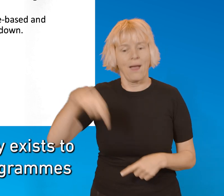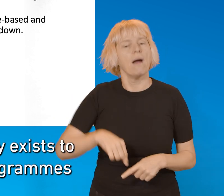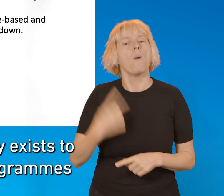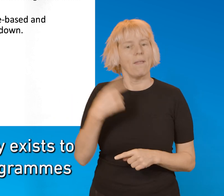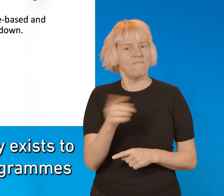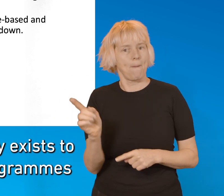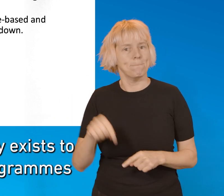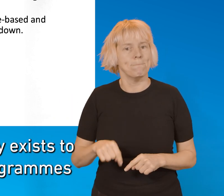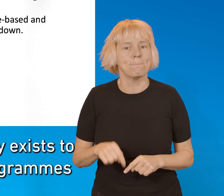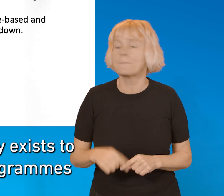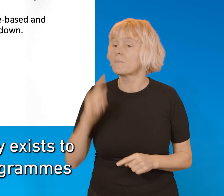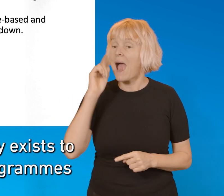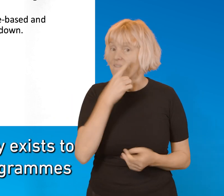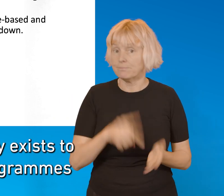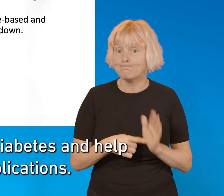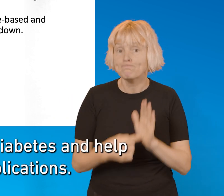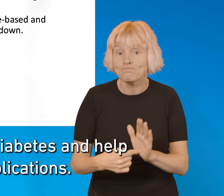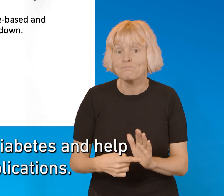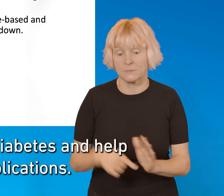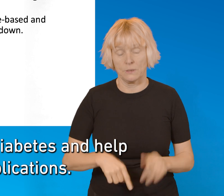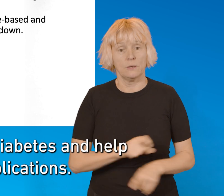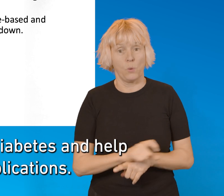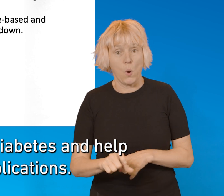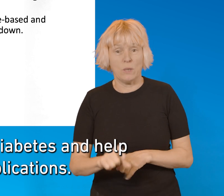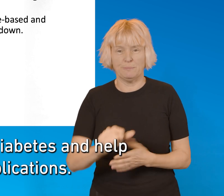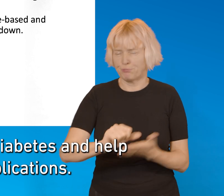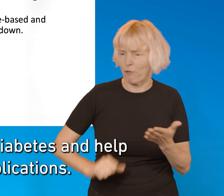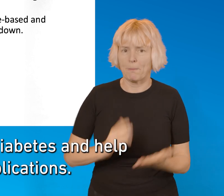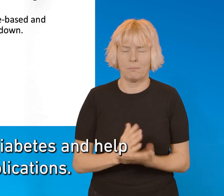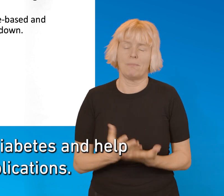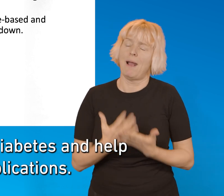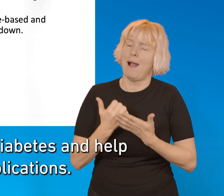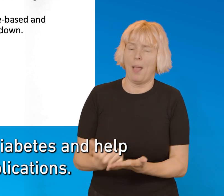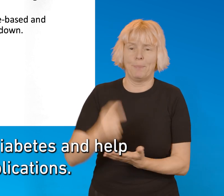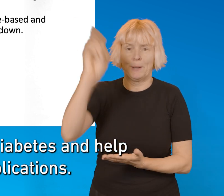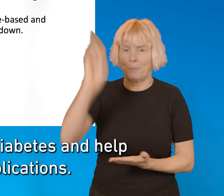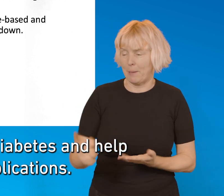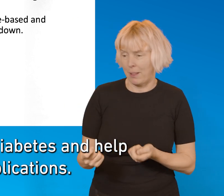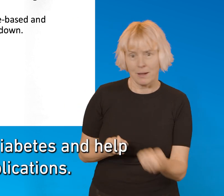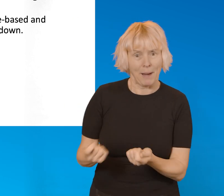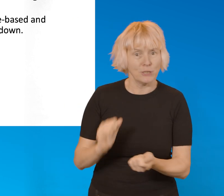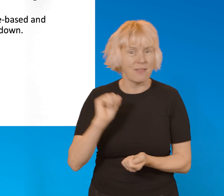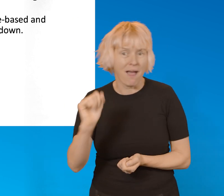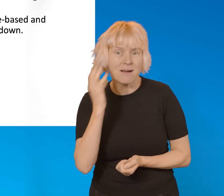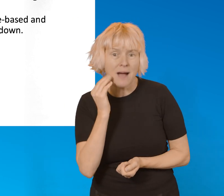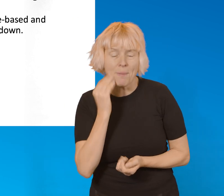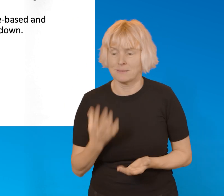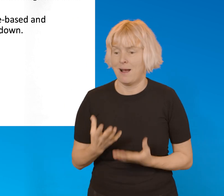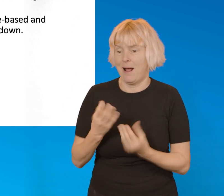and evidence already exists to show that these programmes help people manage their diabetes and help prevent future complications.